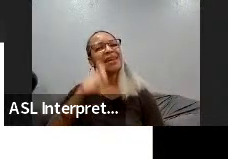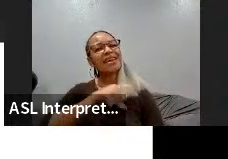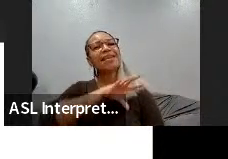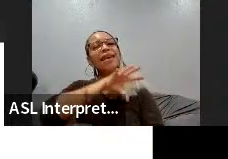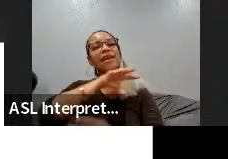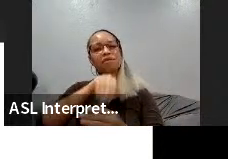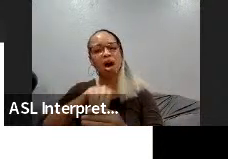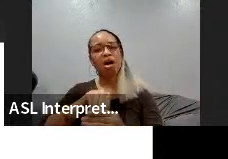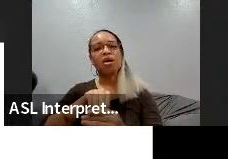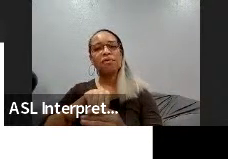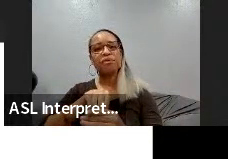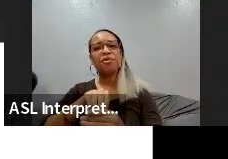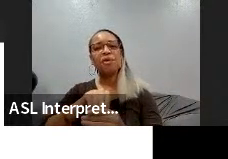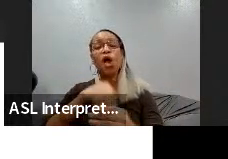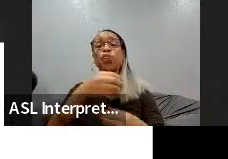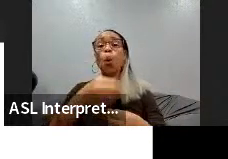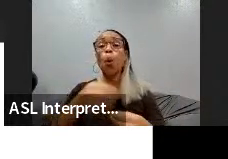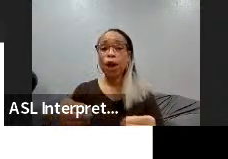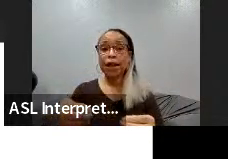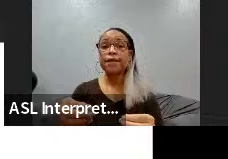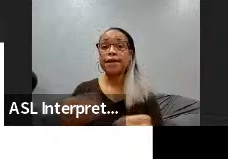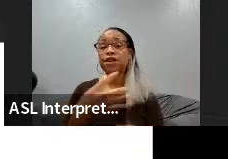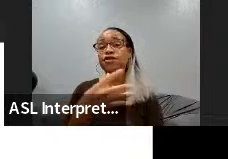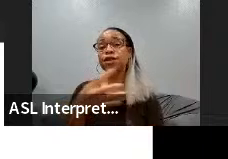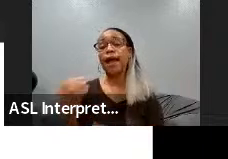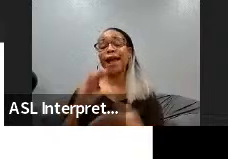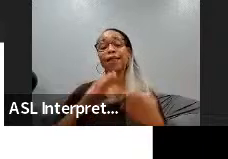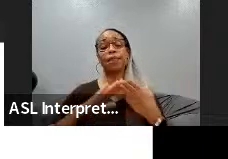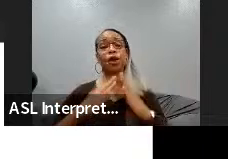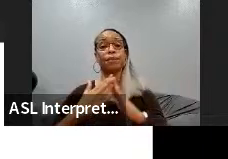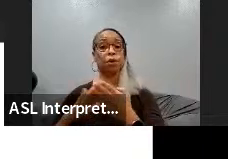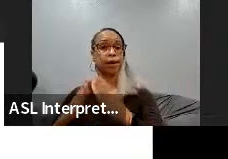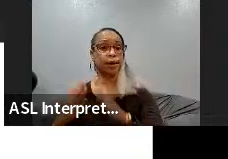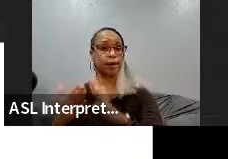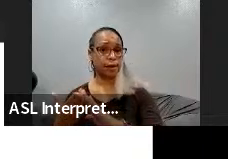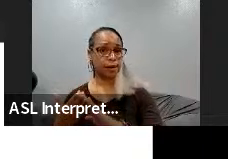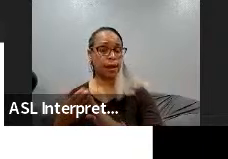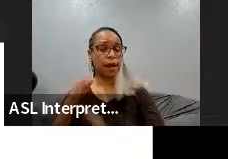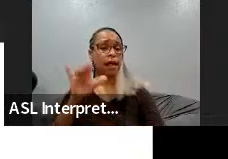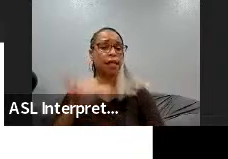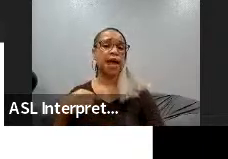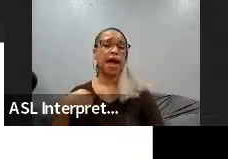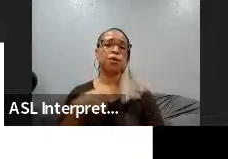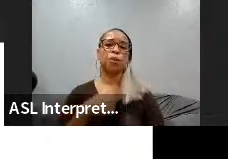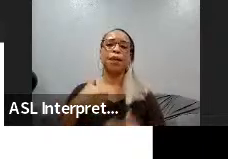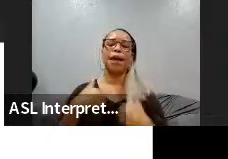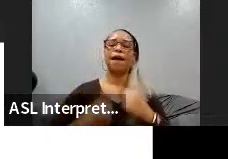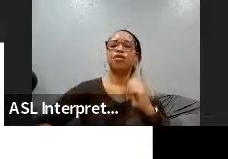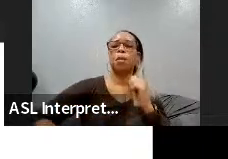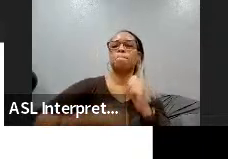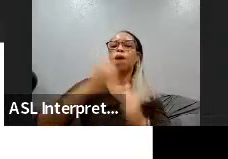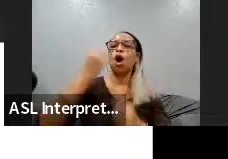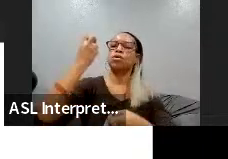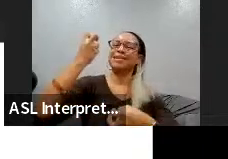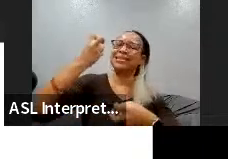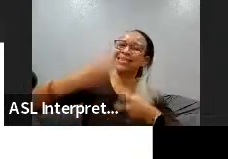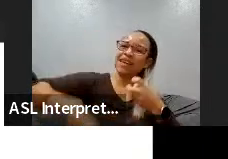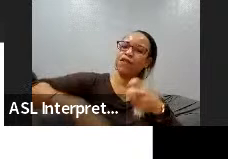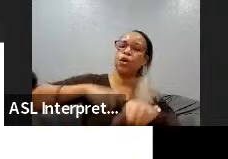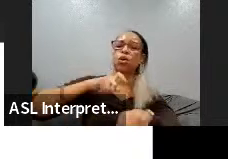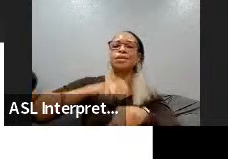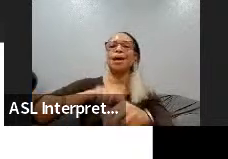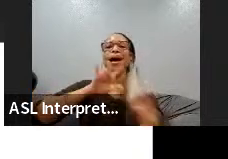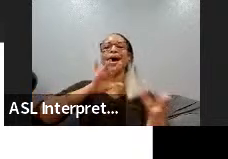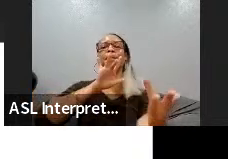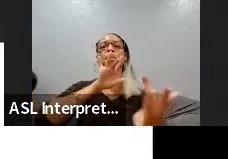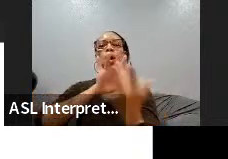the organizations and the communities that we have the most difficult time reaching. And we've seen